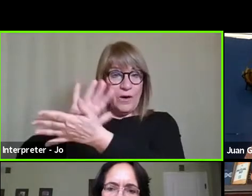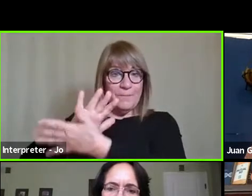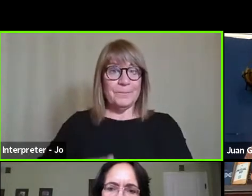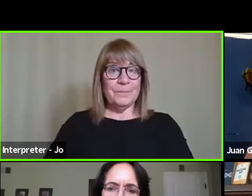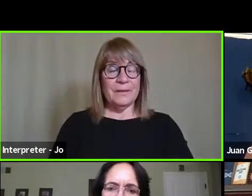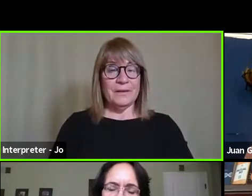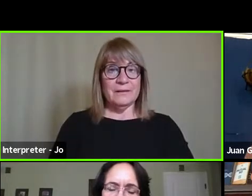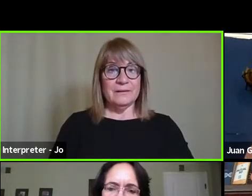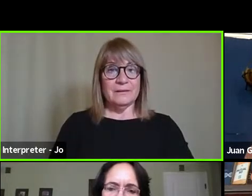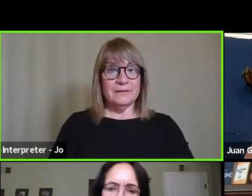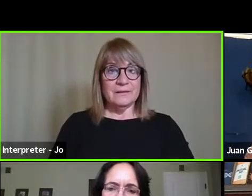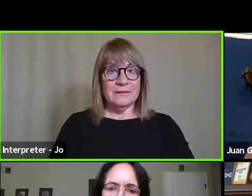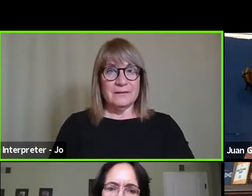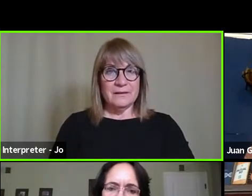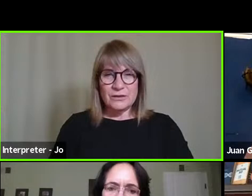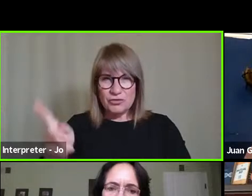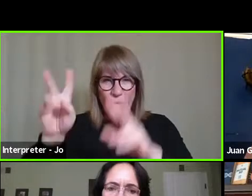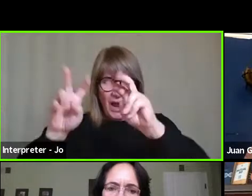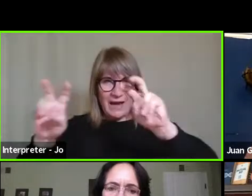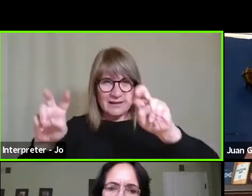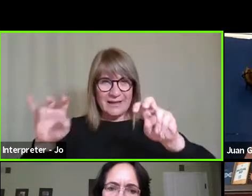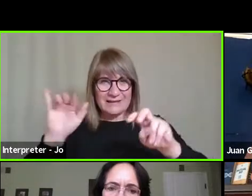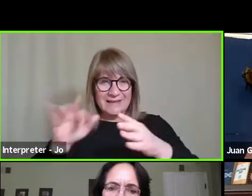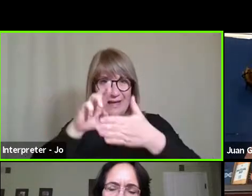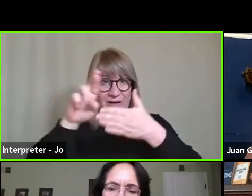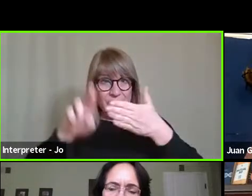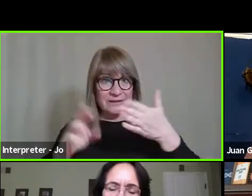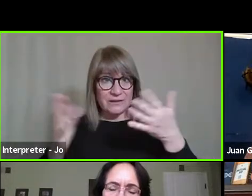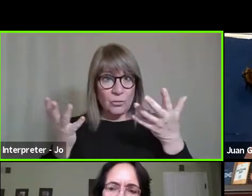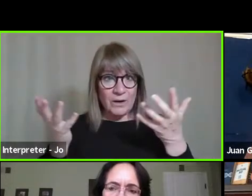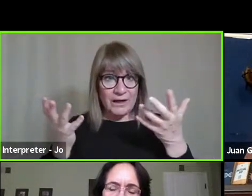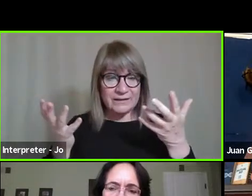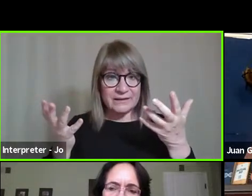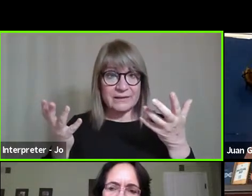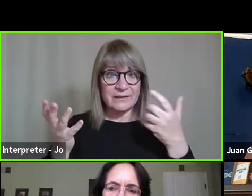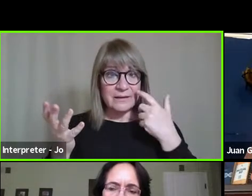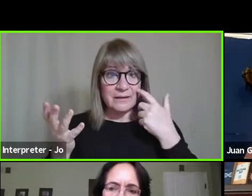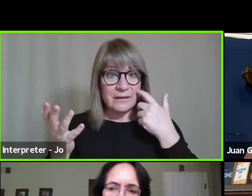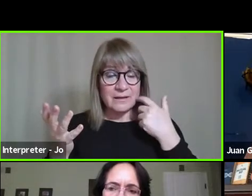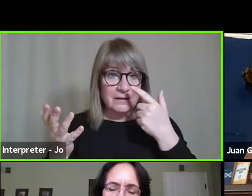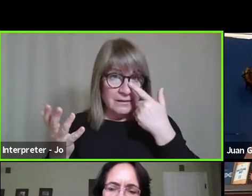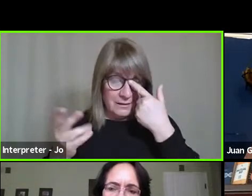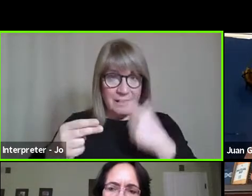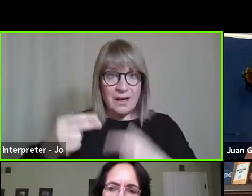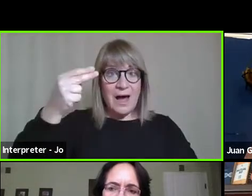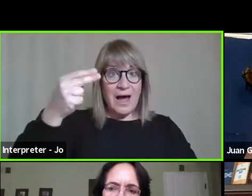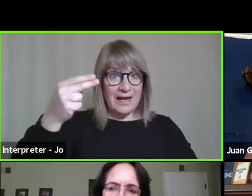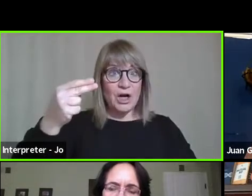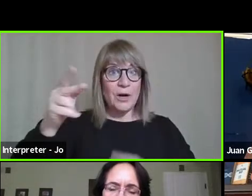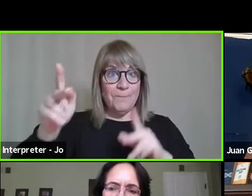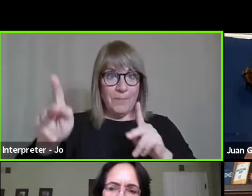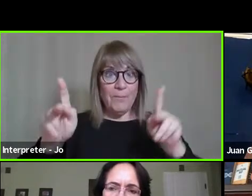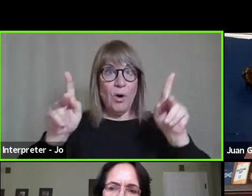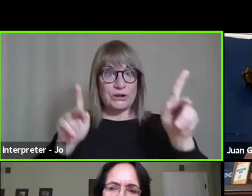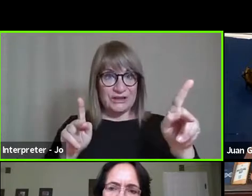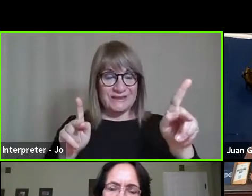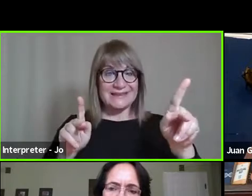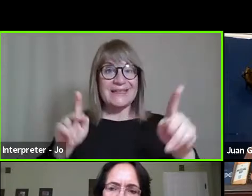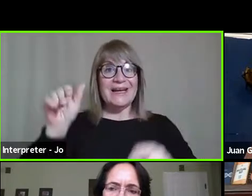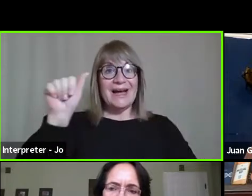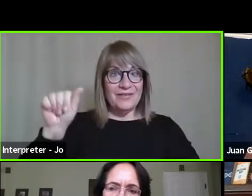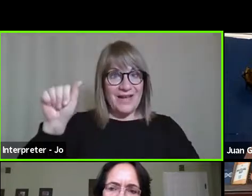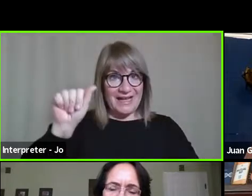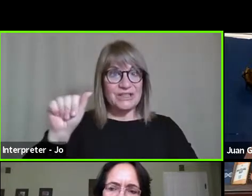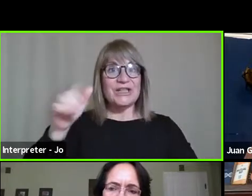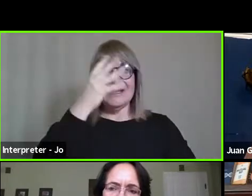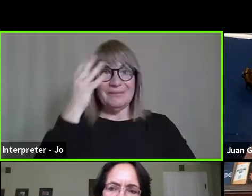of the analysis of that category was that there were higher proportions of asian immigrants